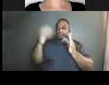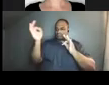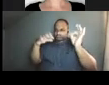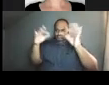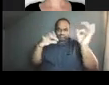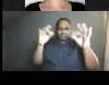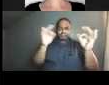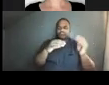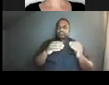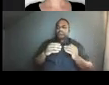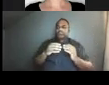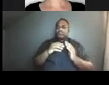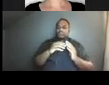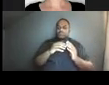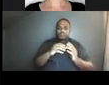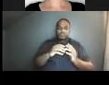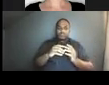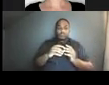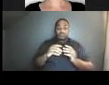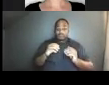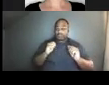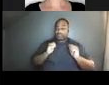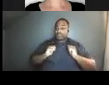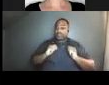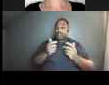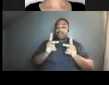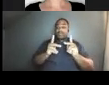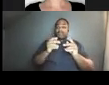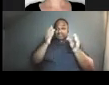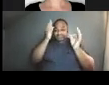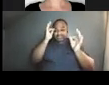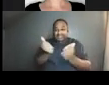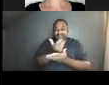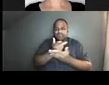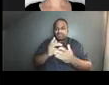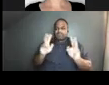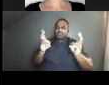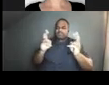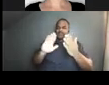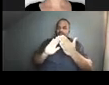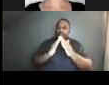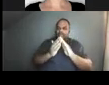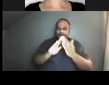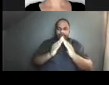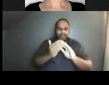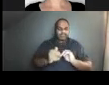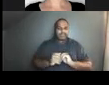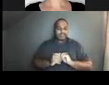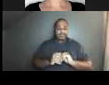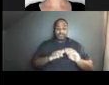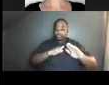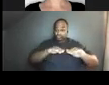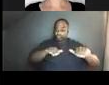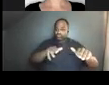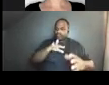script. In theater, a collective of people decides everything. It's also a community. Children should be involved in all